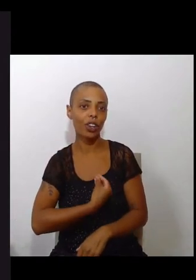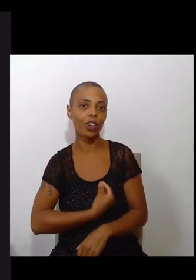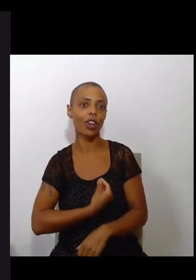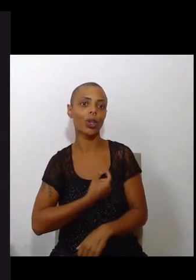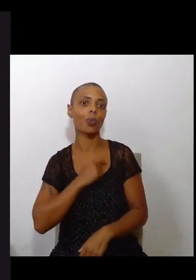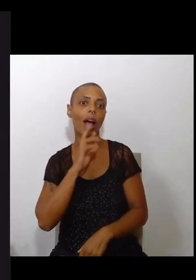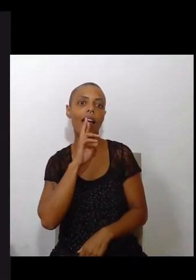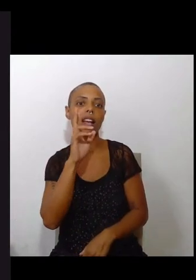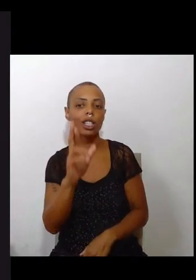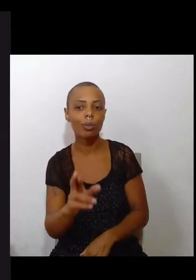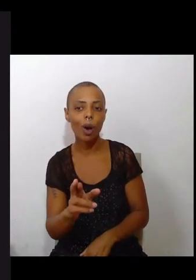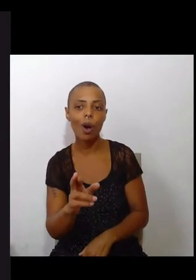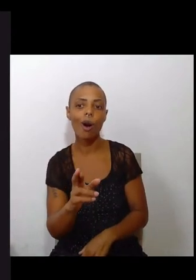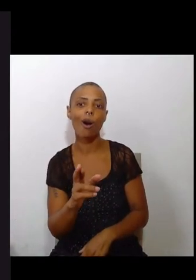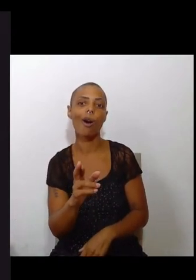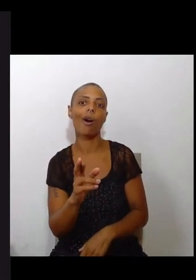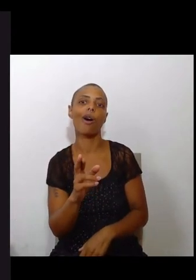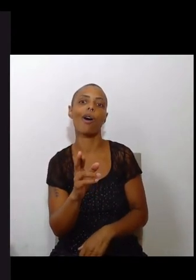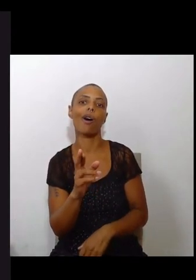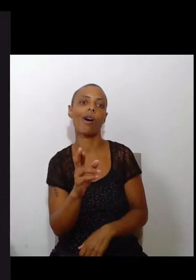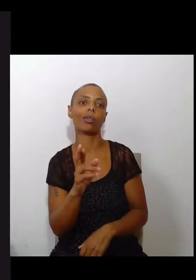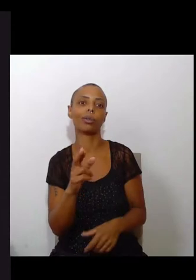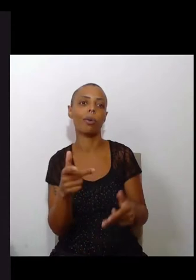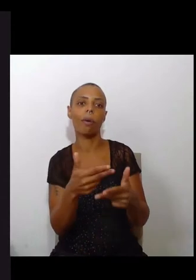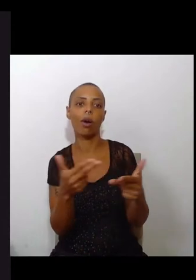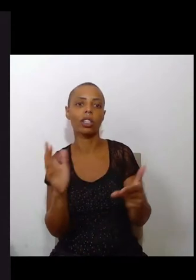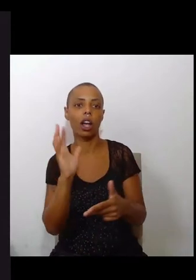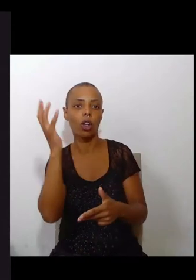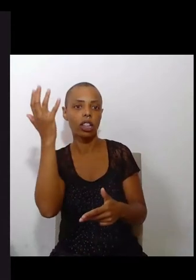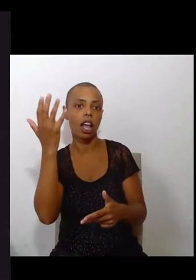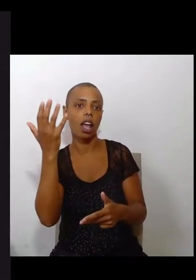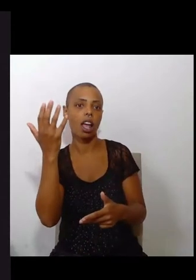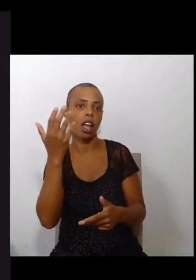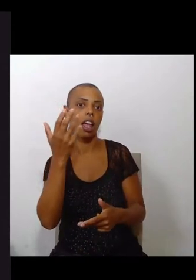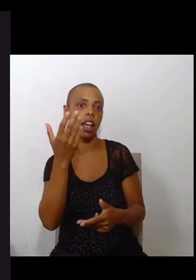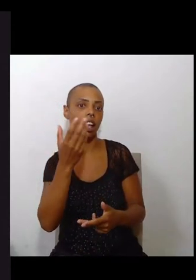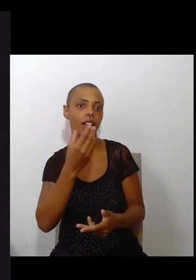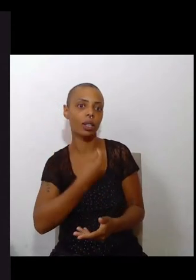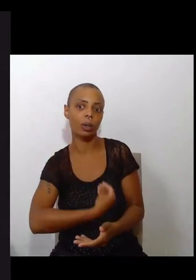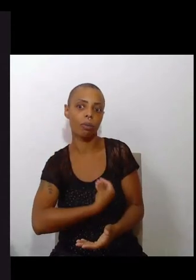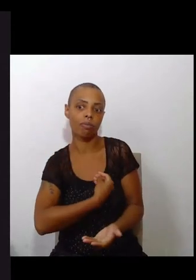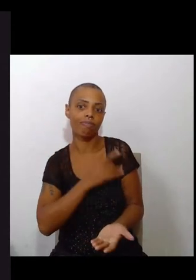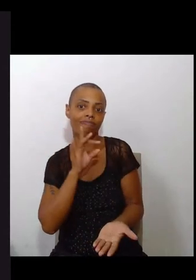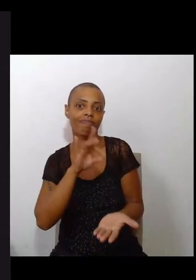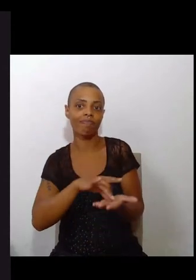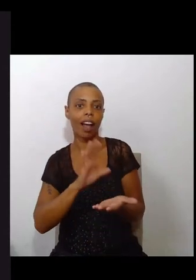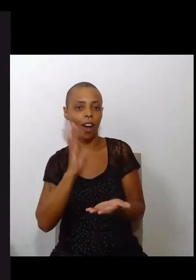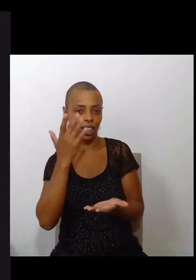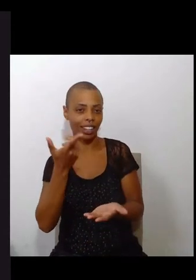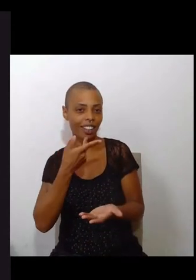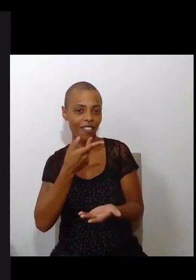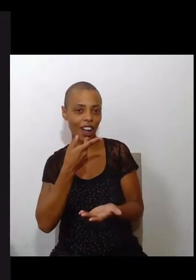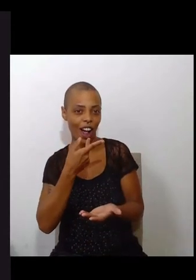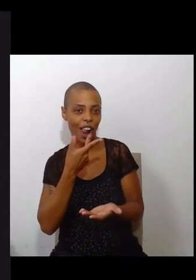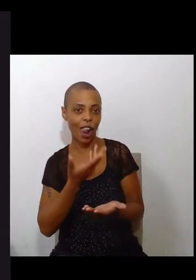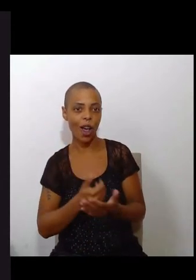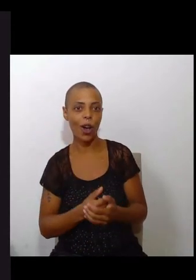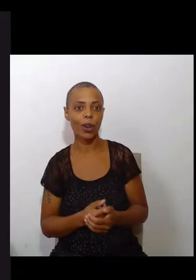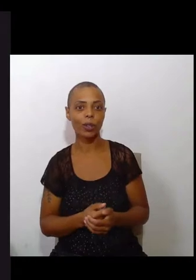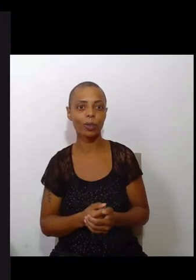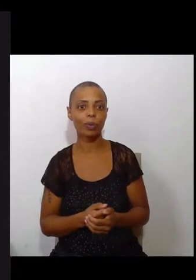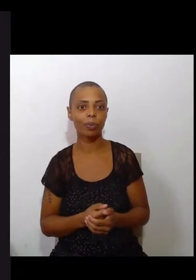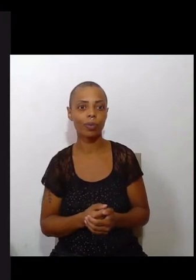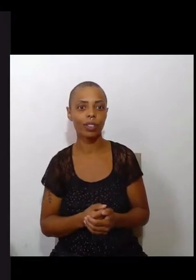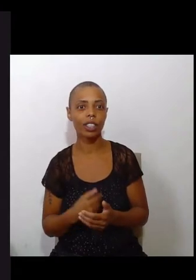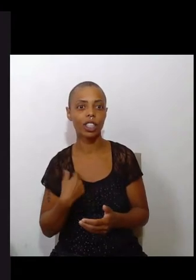to the moment you're going through and as a response to an uninhabitable reality as